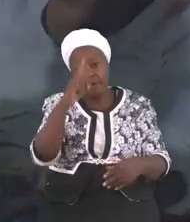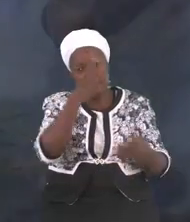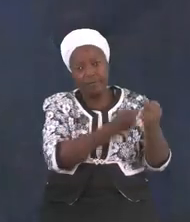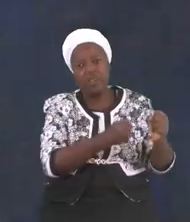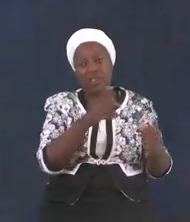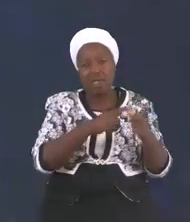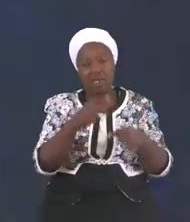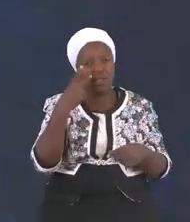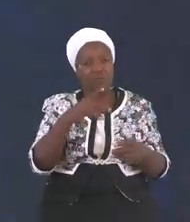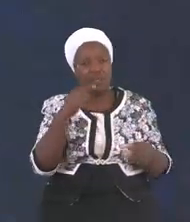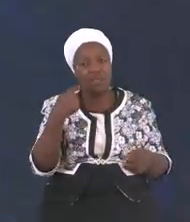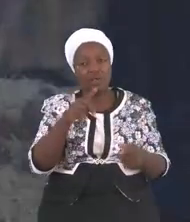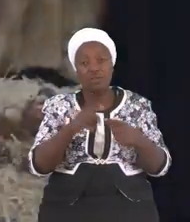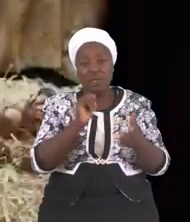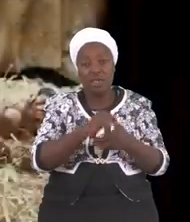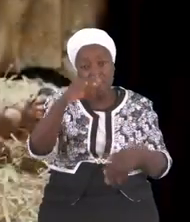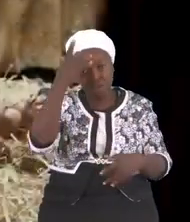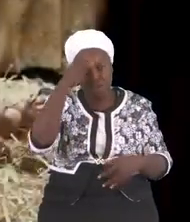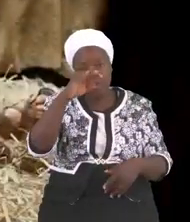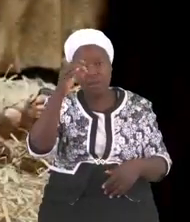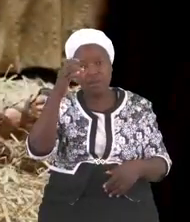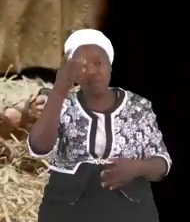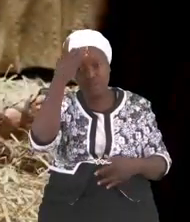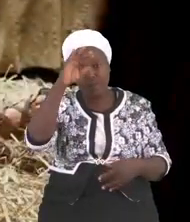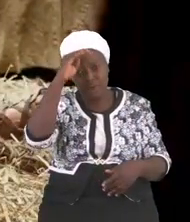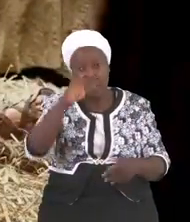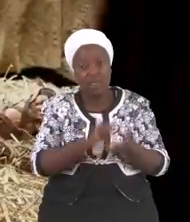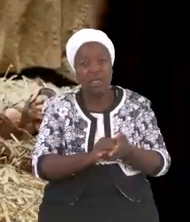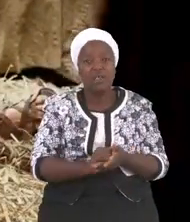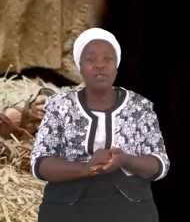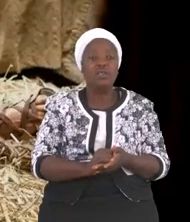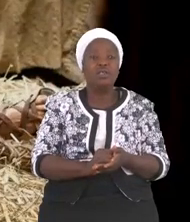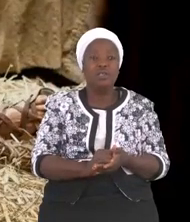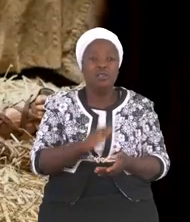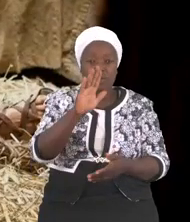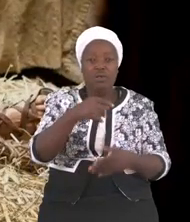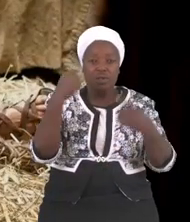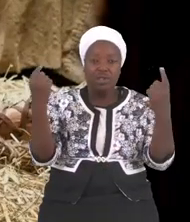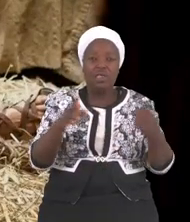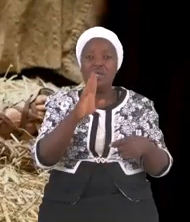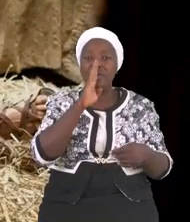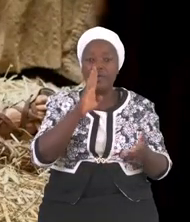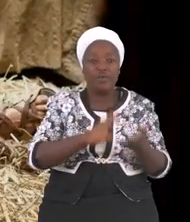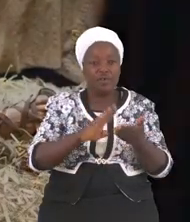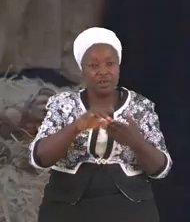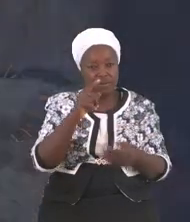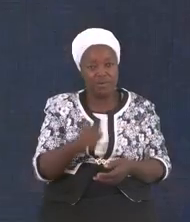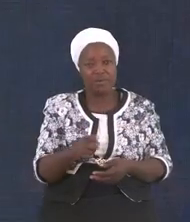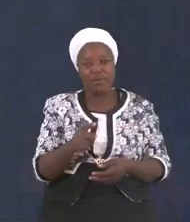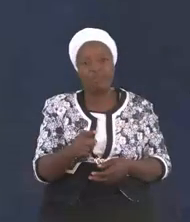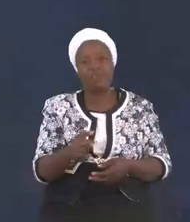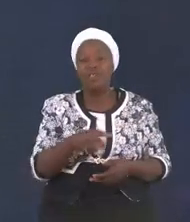palsy, thy sins be forgiven thee. Thy sins be forgiven thee. Tonight, he will forgive your